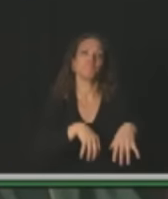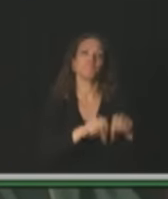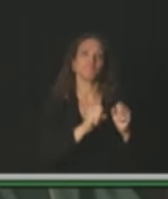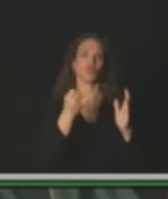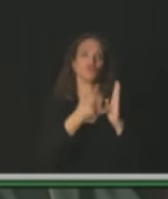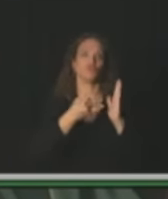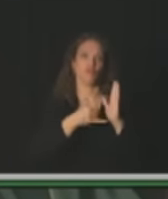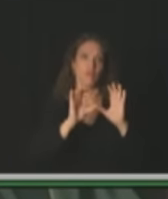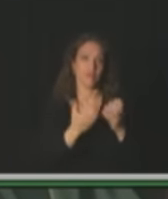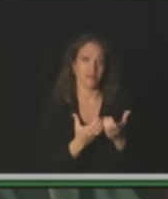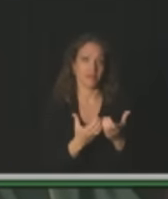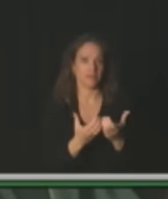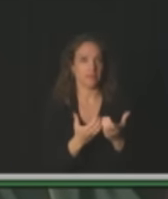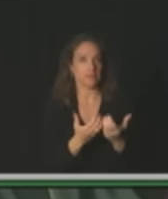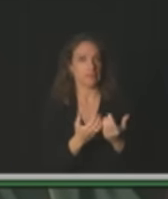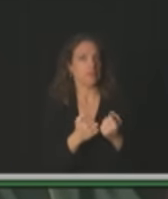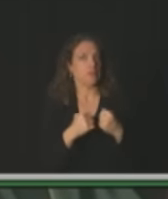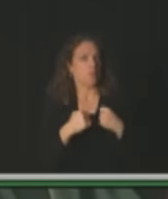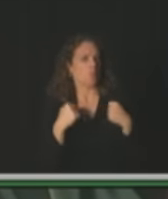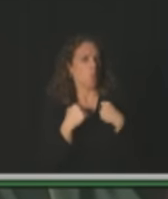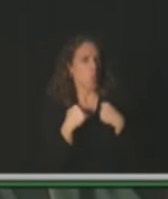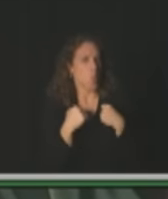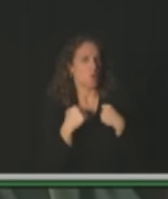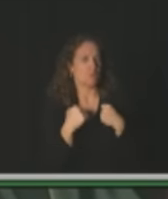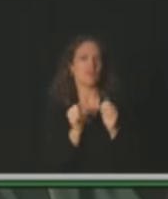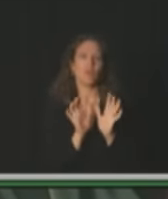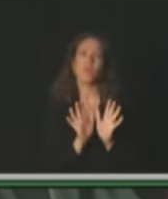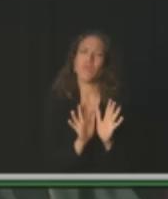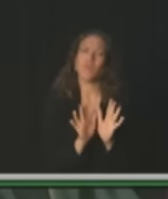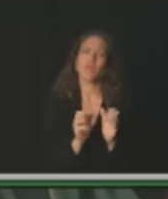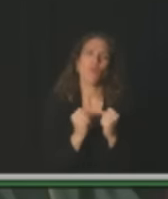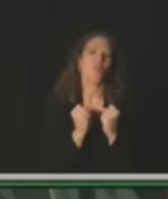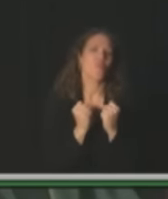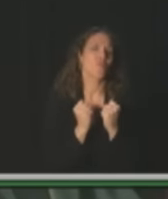and it was cold, so cold.